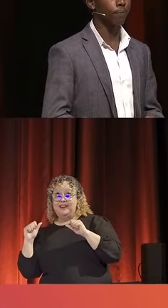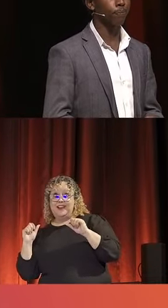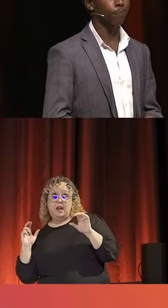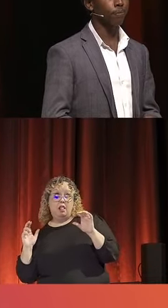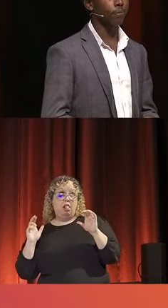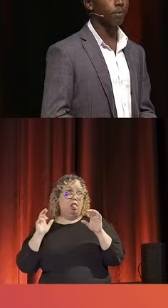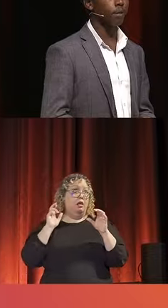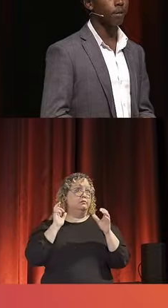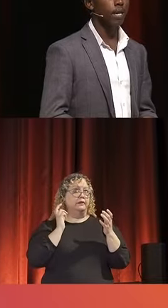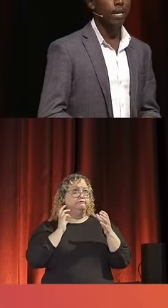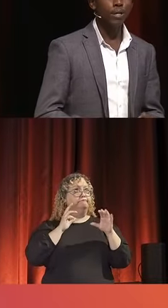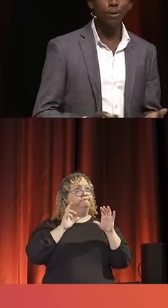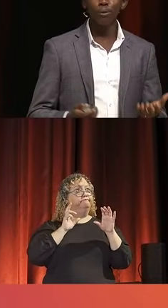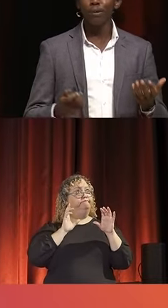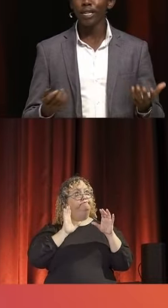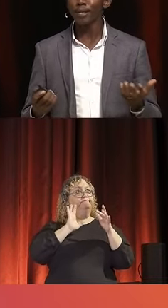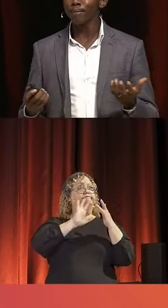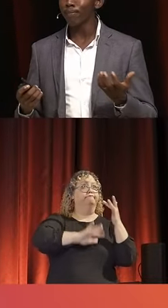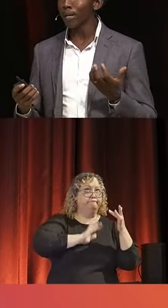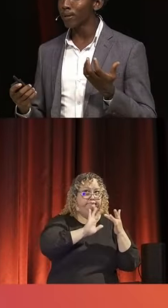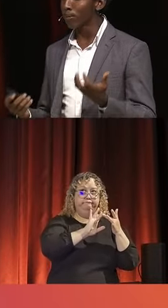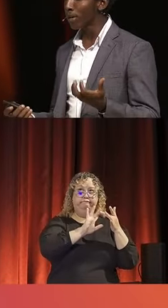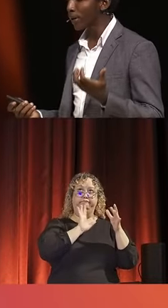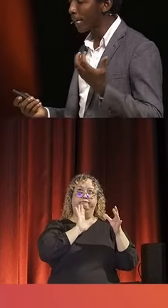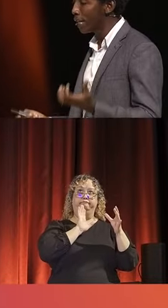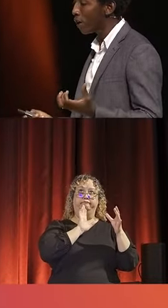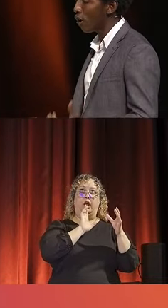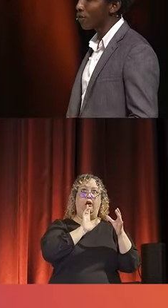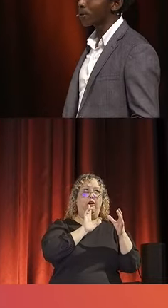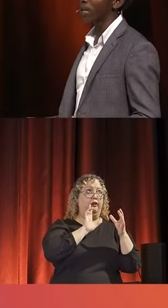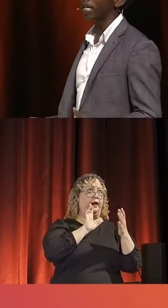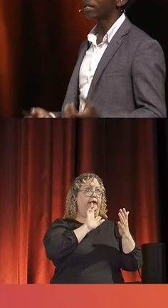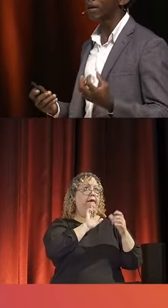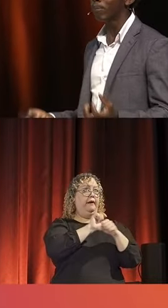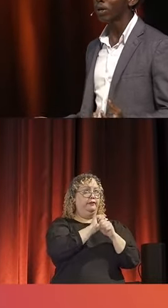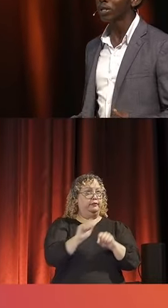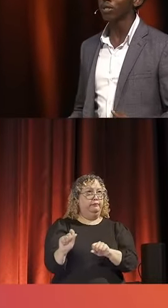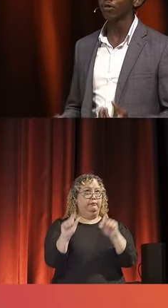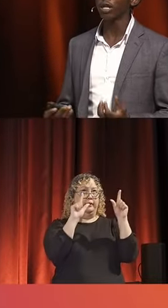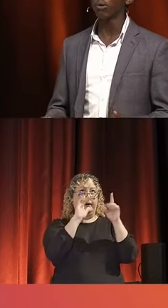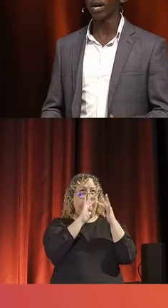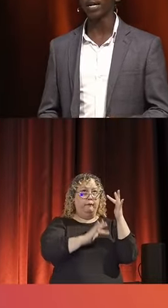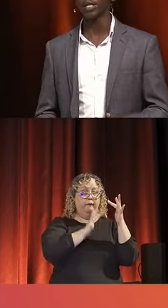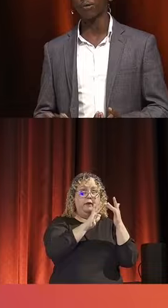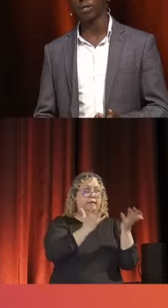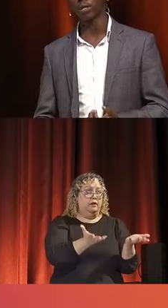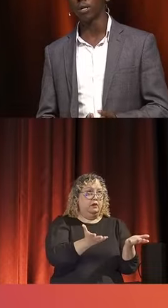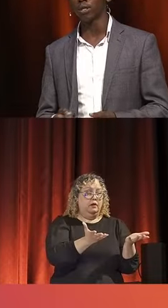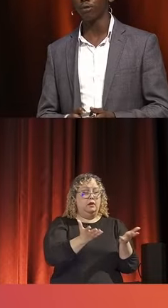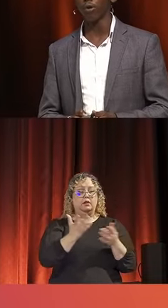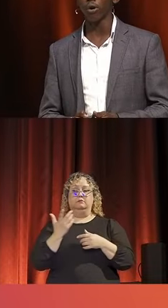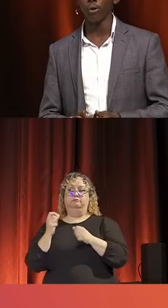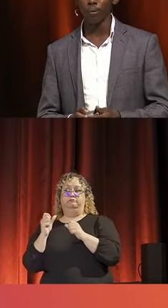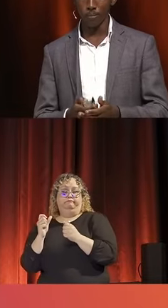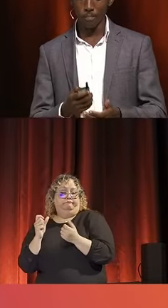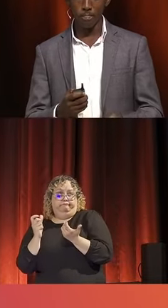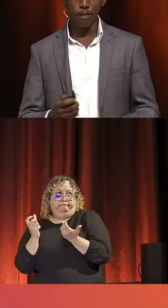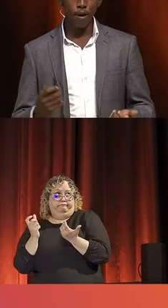reasons. So we can't overstate the importance of equal access for technology for